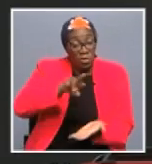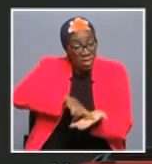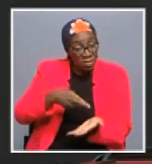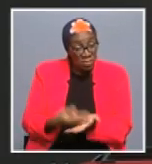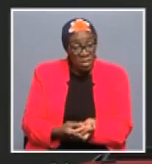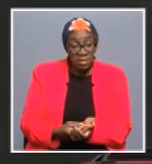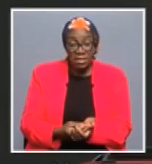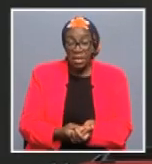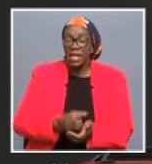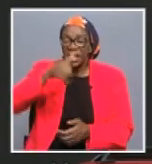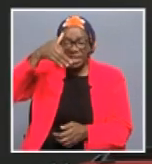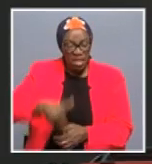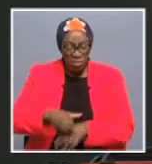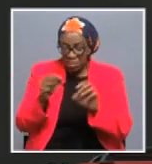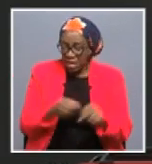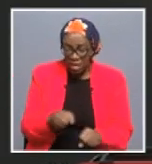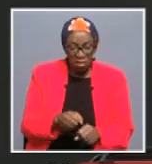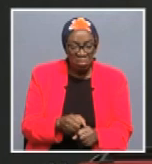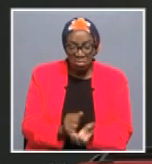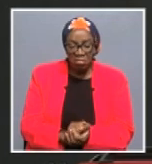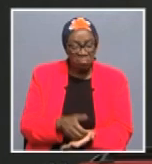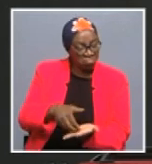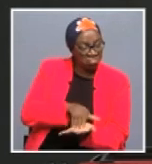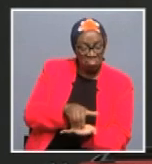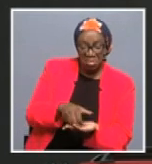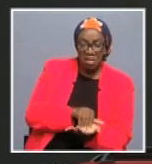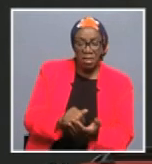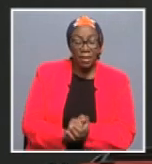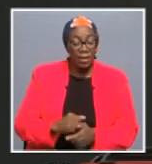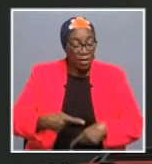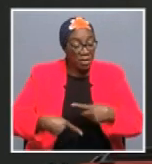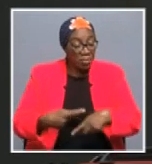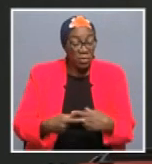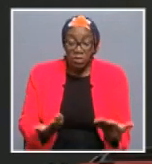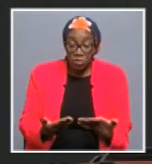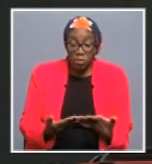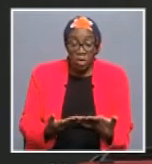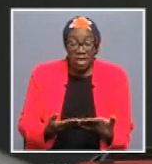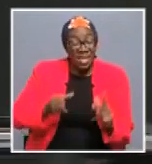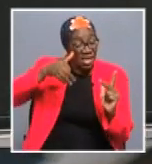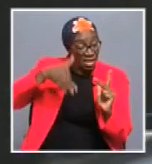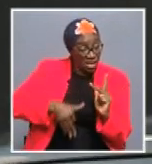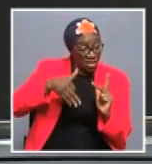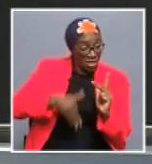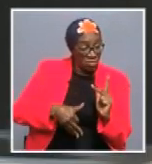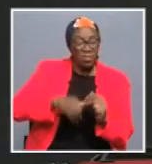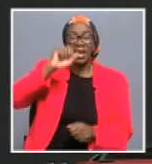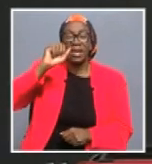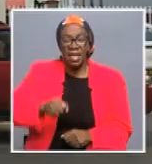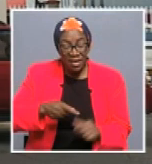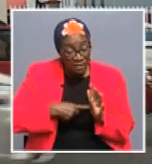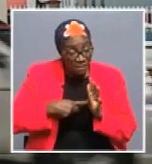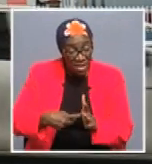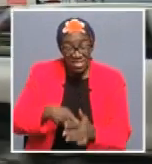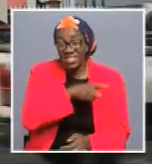be complicit in a process whereby one of our nationals may potentially face the